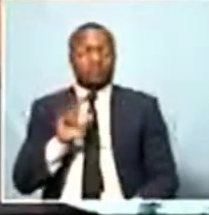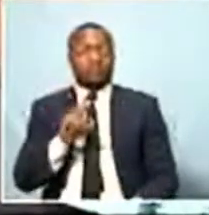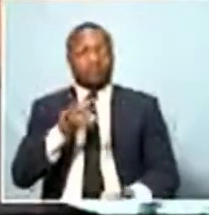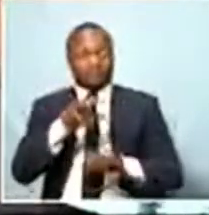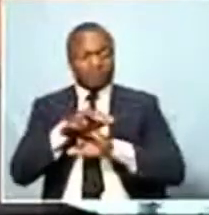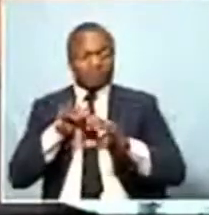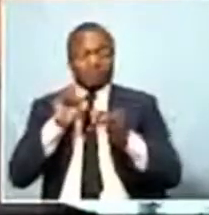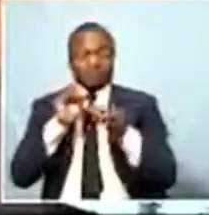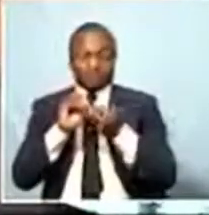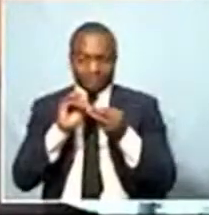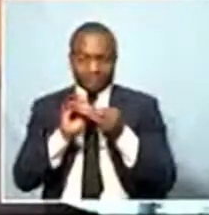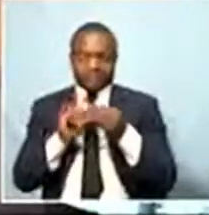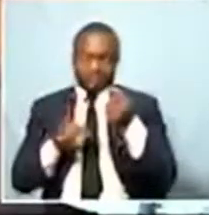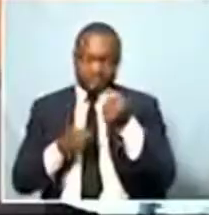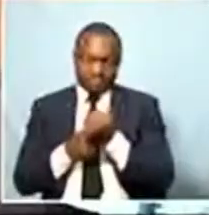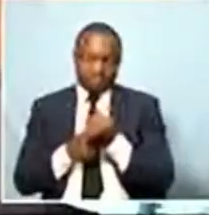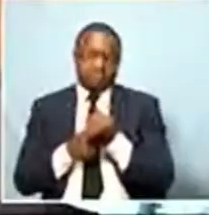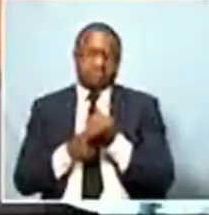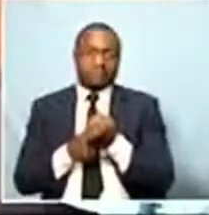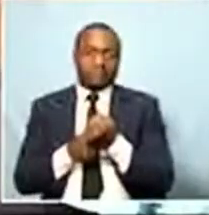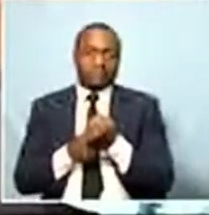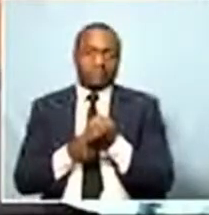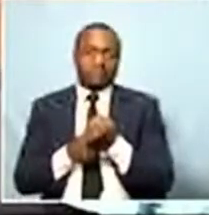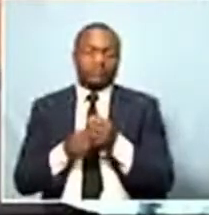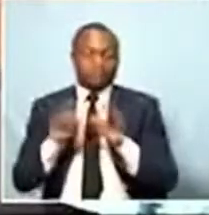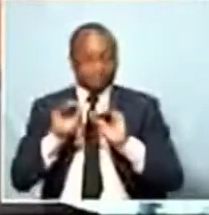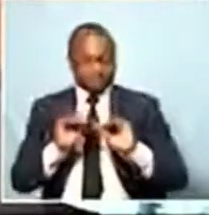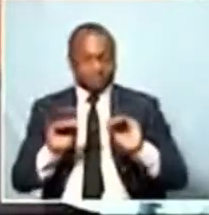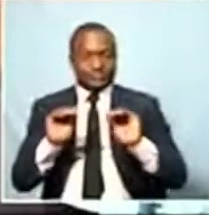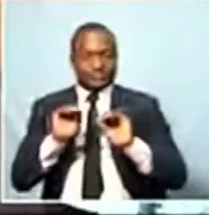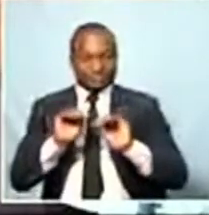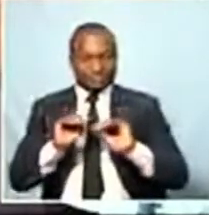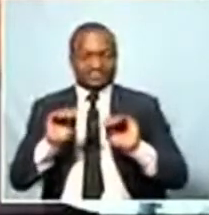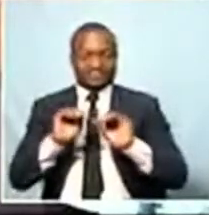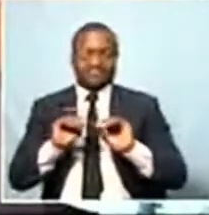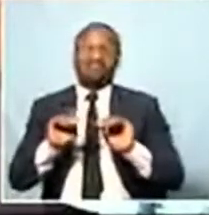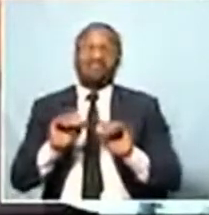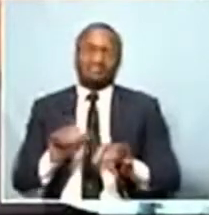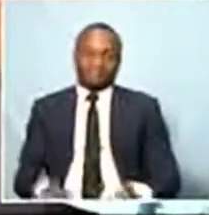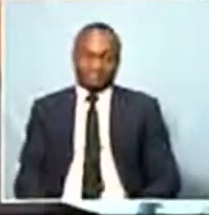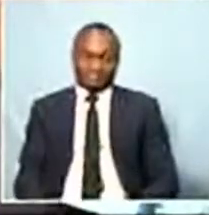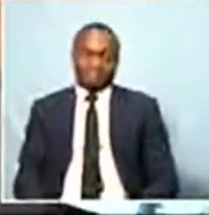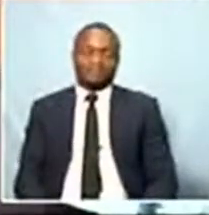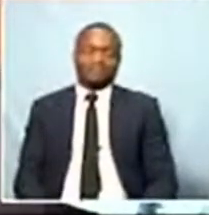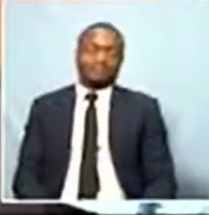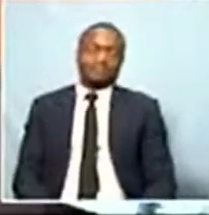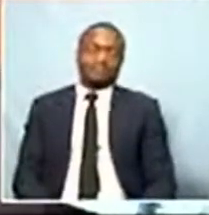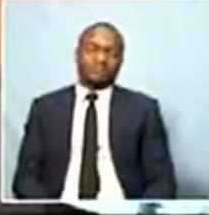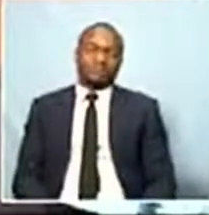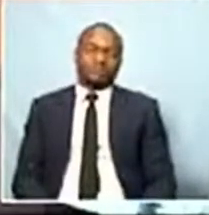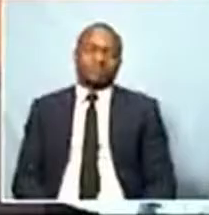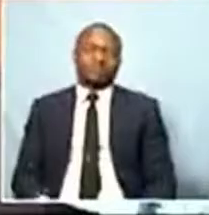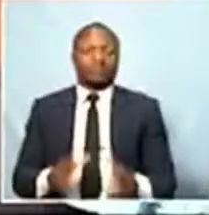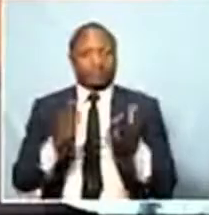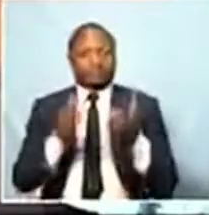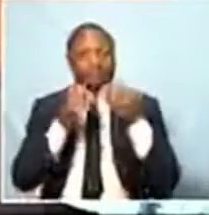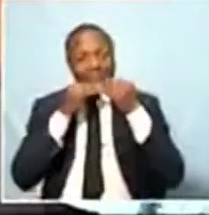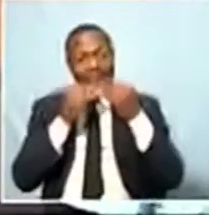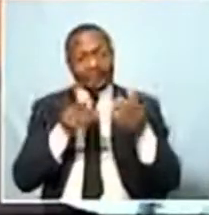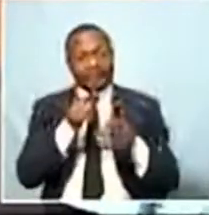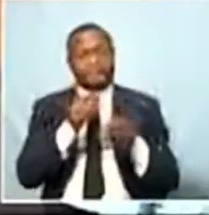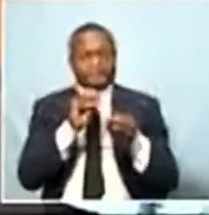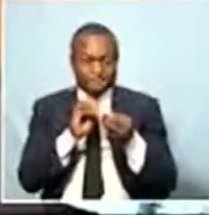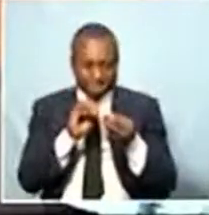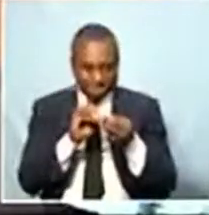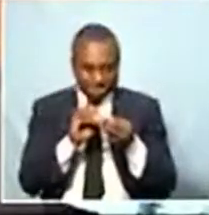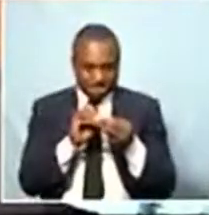further funding for capacity building. And we would like to thank you most